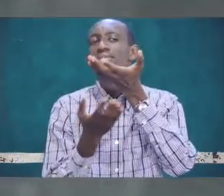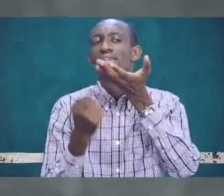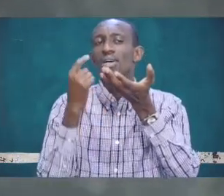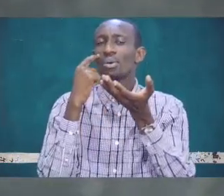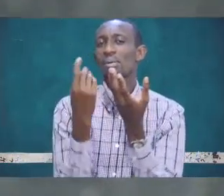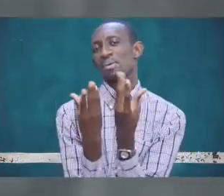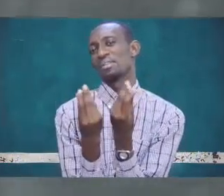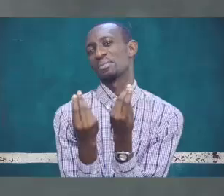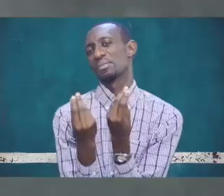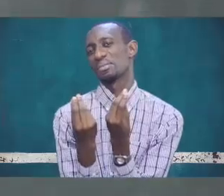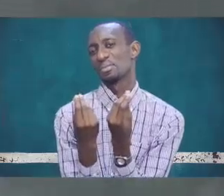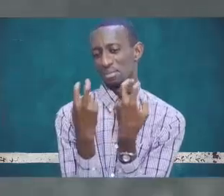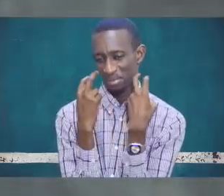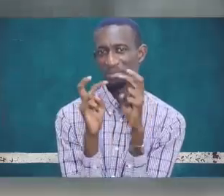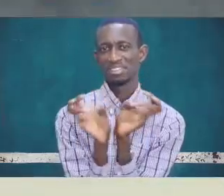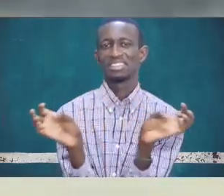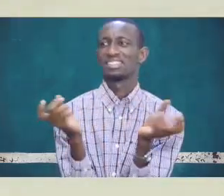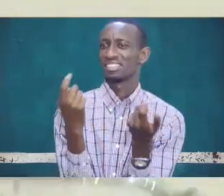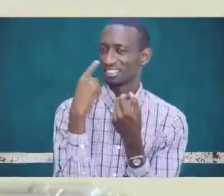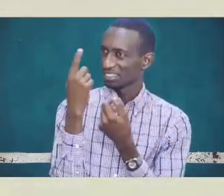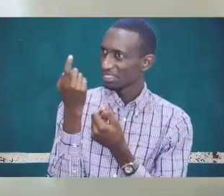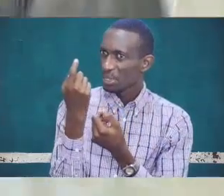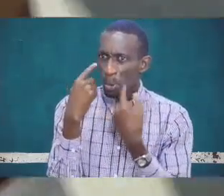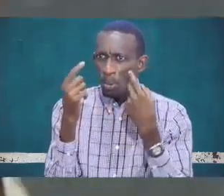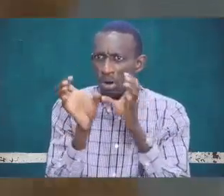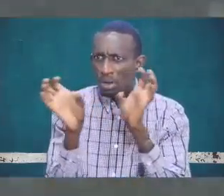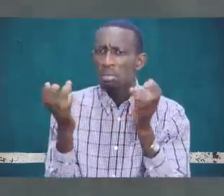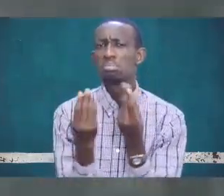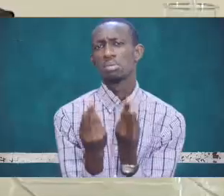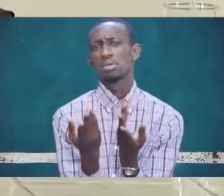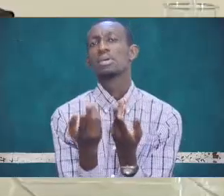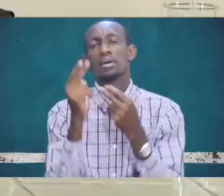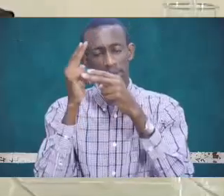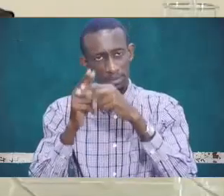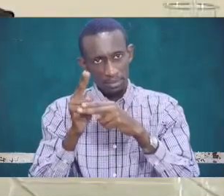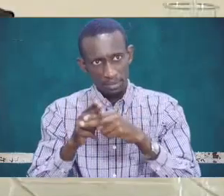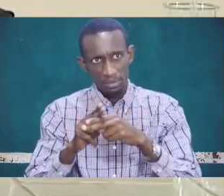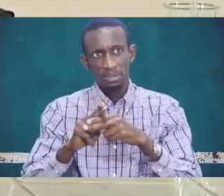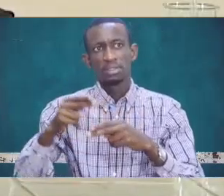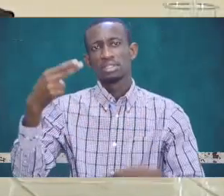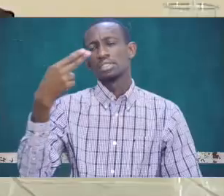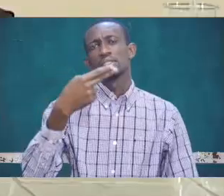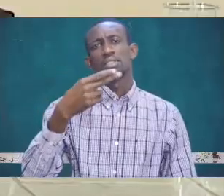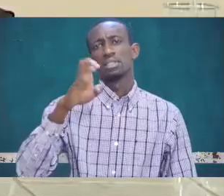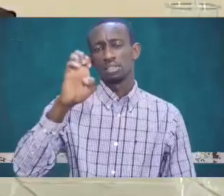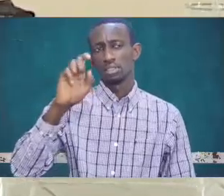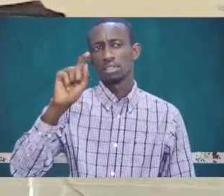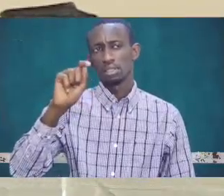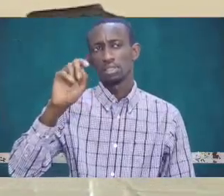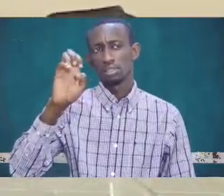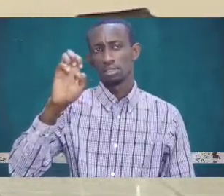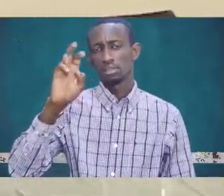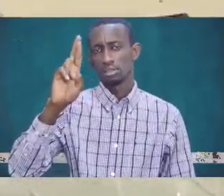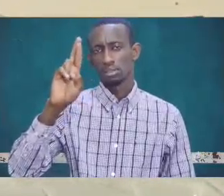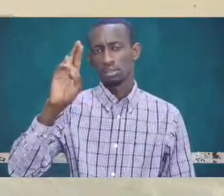distinct phases. There is a solid and the liquid. So this becomes a heterogeneous mixture. So that is one of the